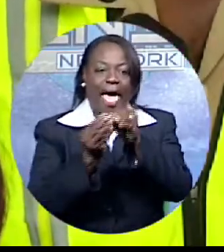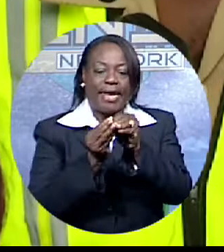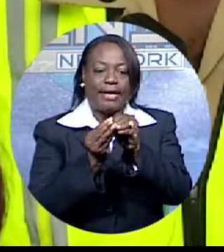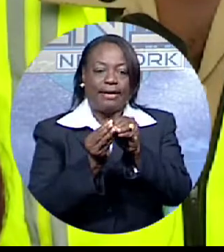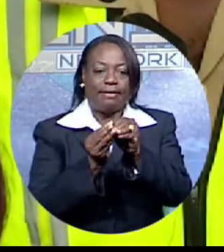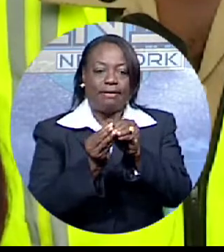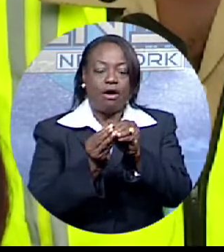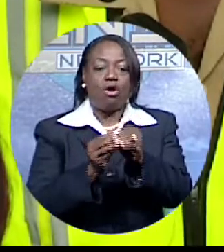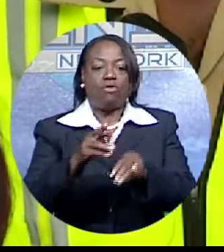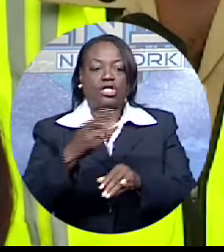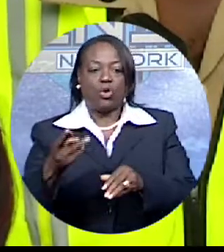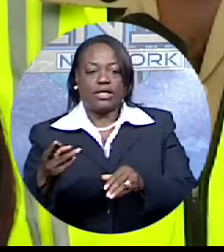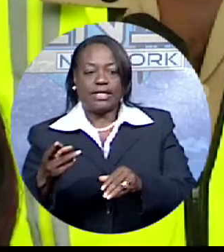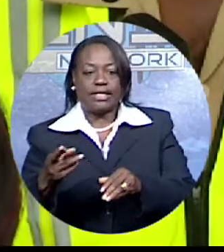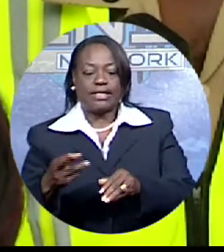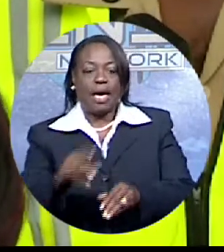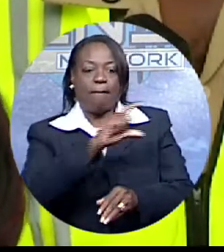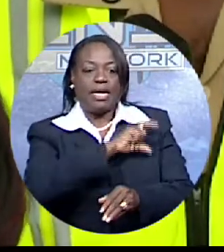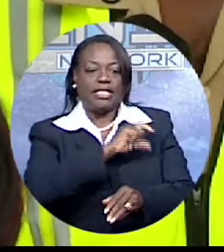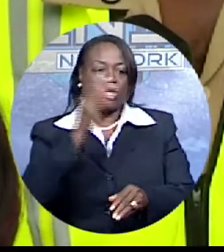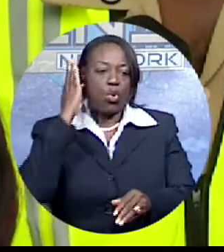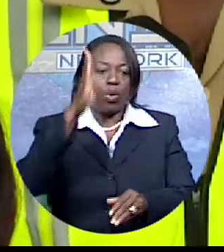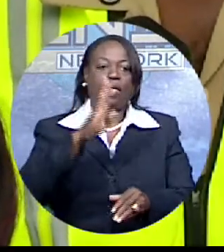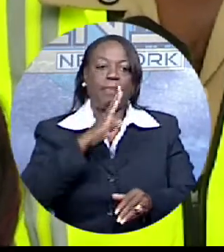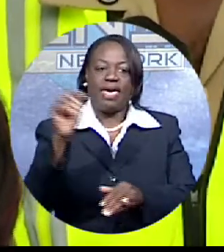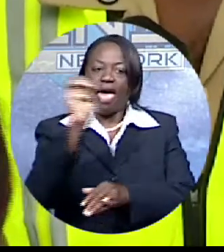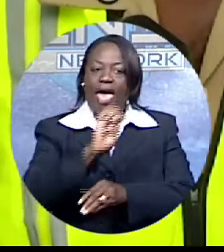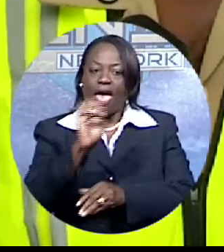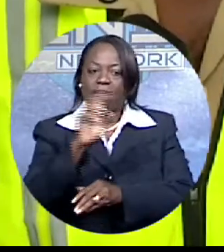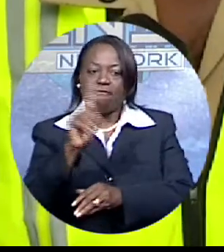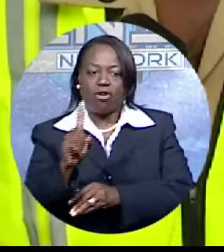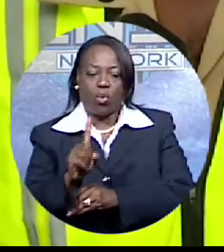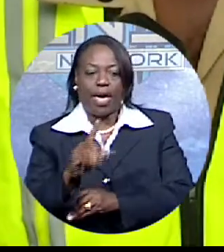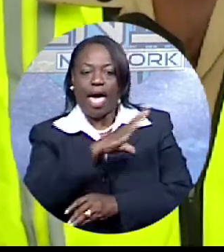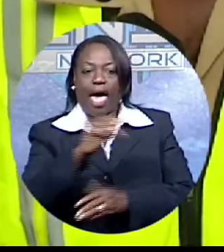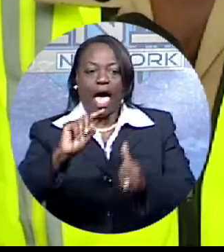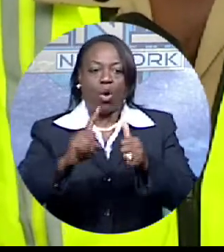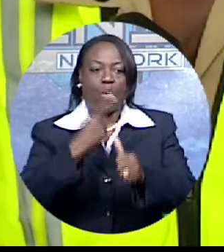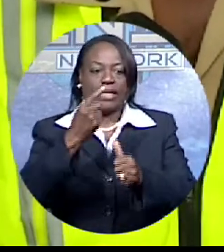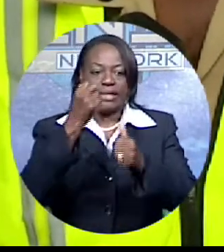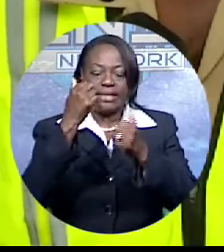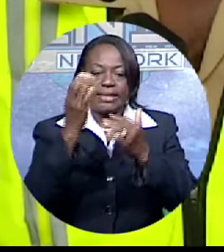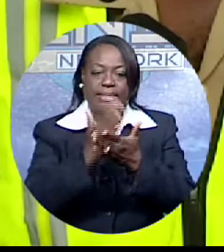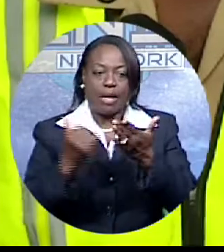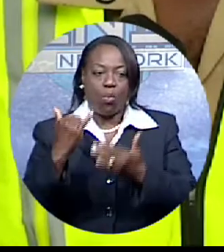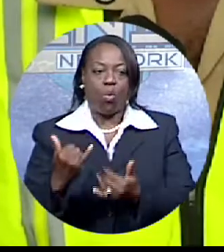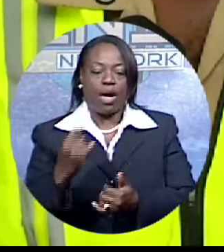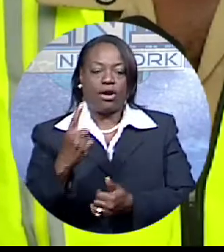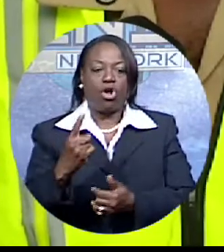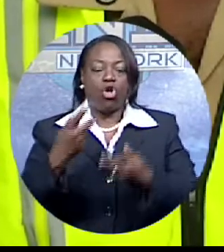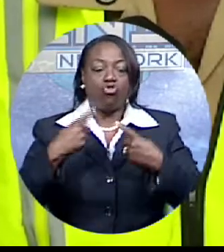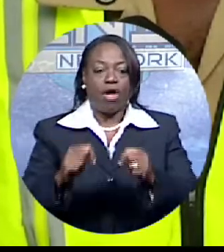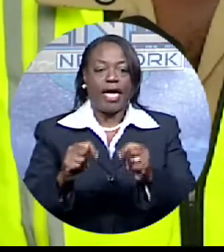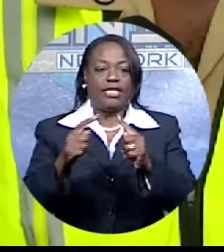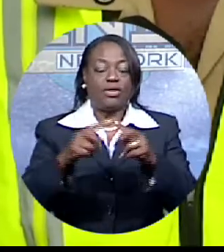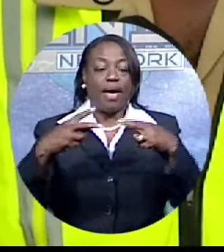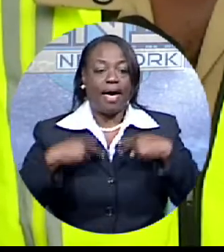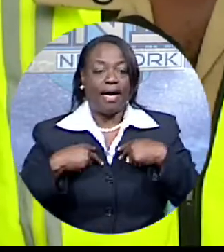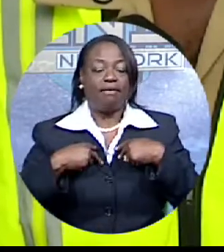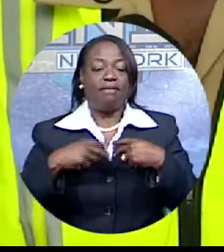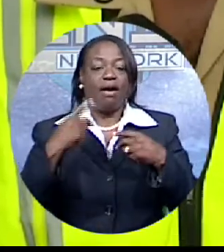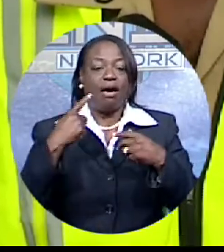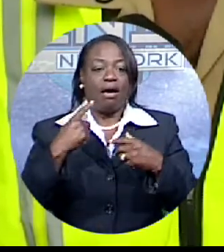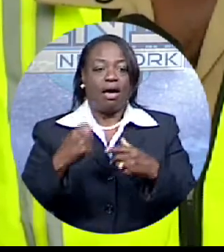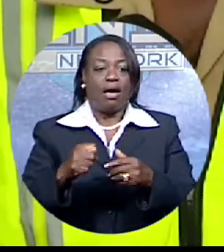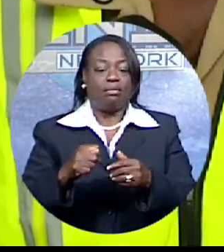will be in every crease and corner, and then once someone decides to commit an offense, as soon as you step right in front of